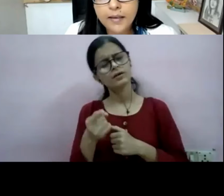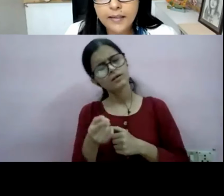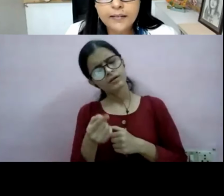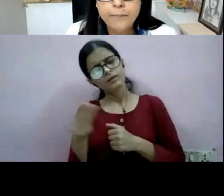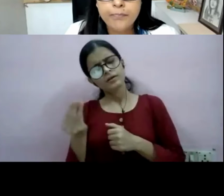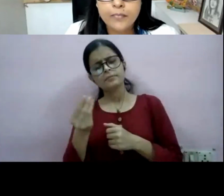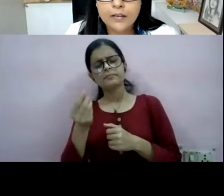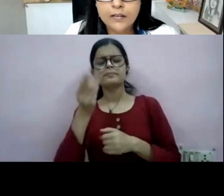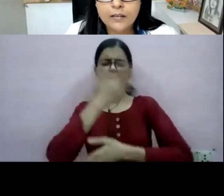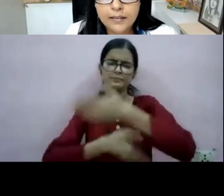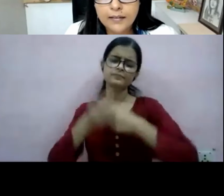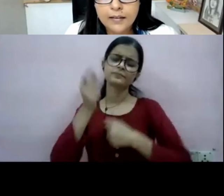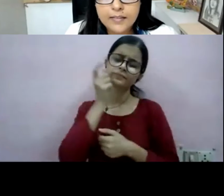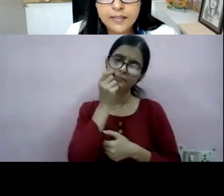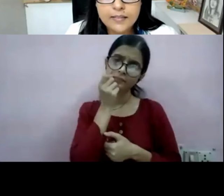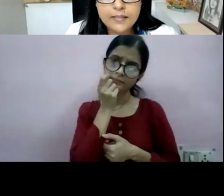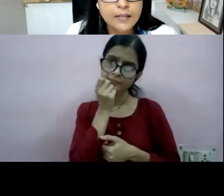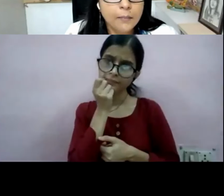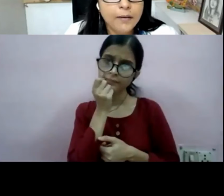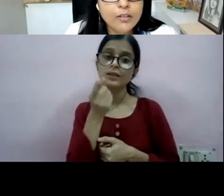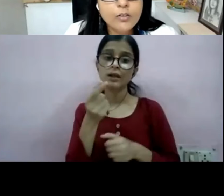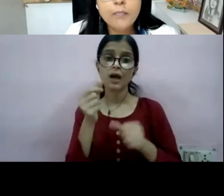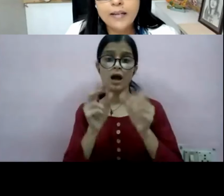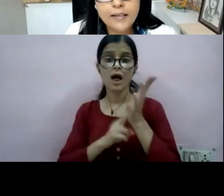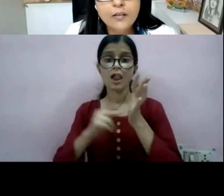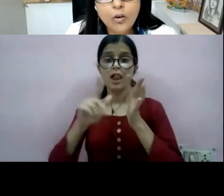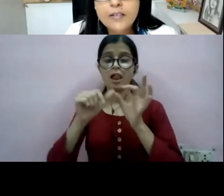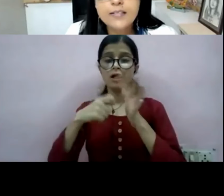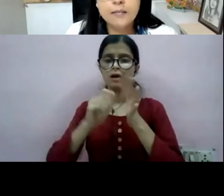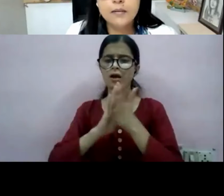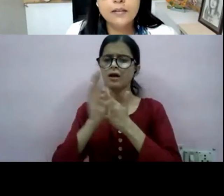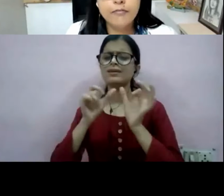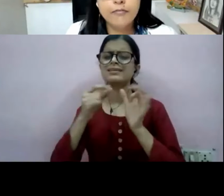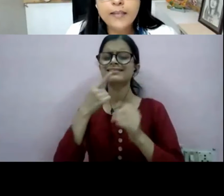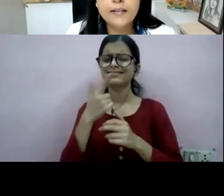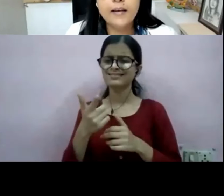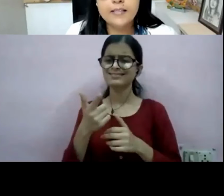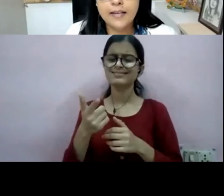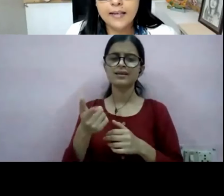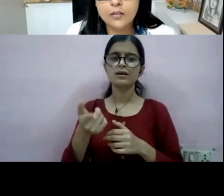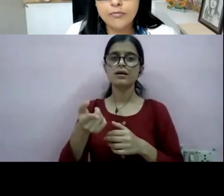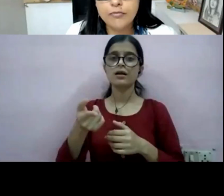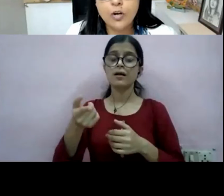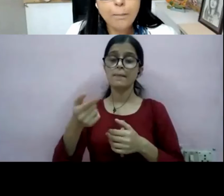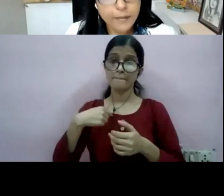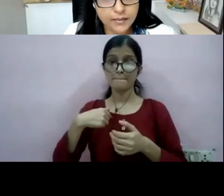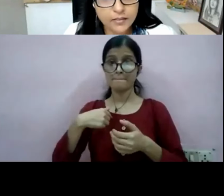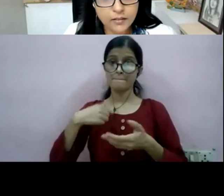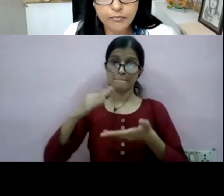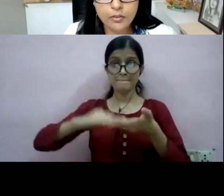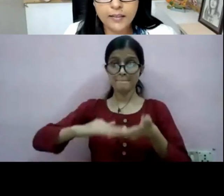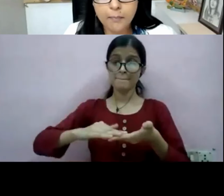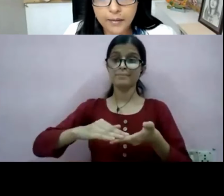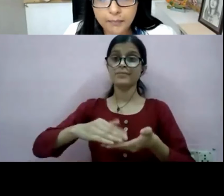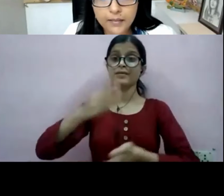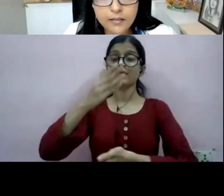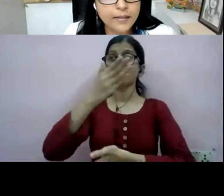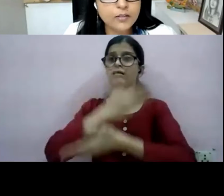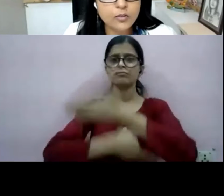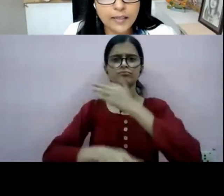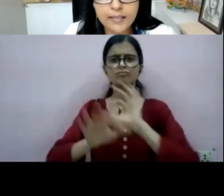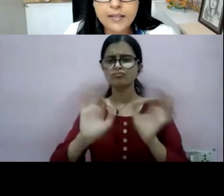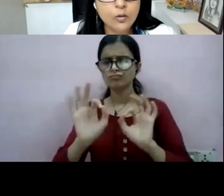disabled men, Adlakha says, prefer to marry non-disabled women as an act of compensation for their